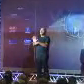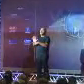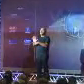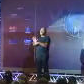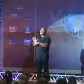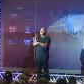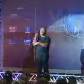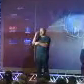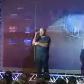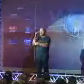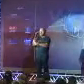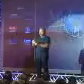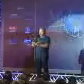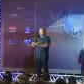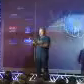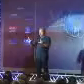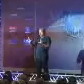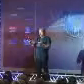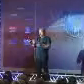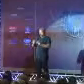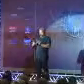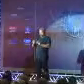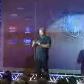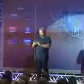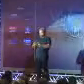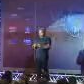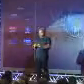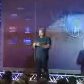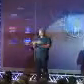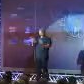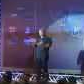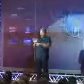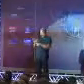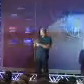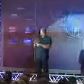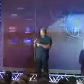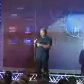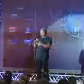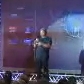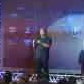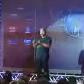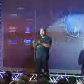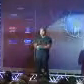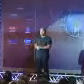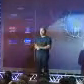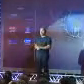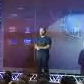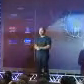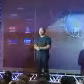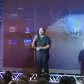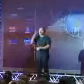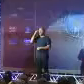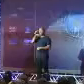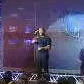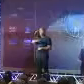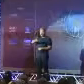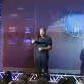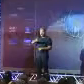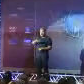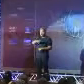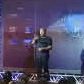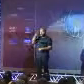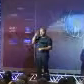Rings, and The Hobbit. All of these are rendered on these supercomputers using Linux.